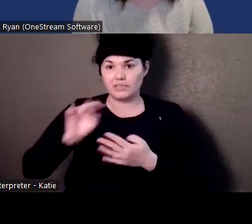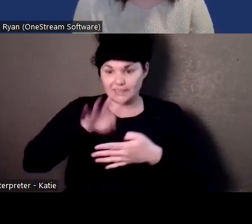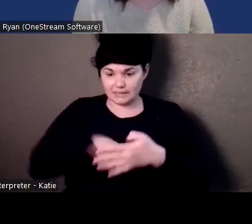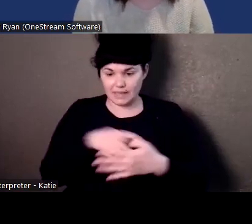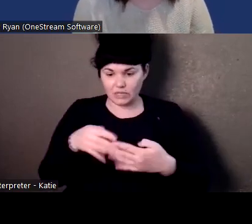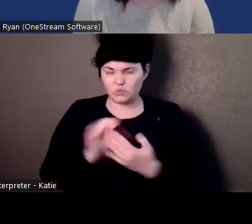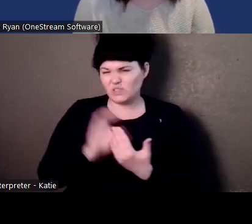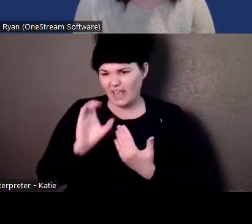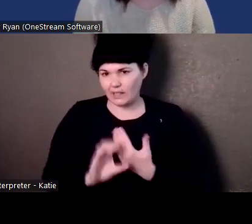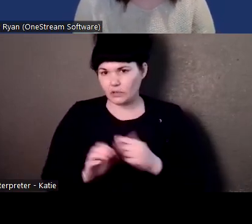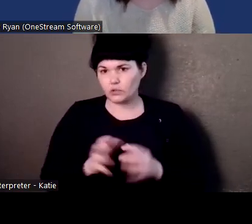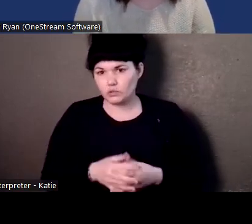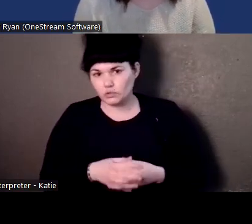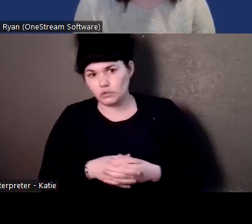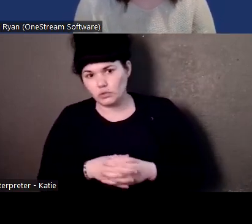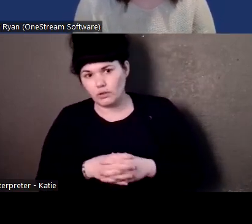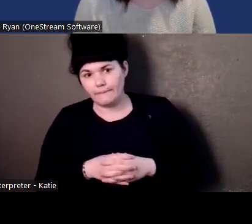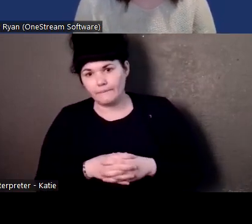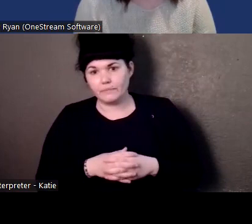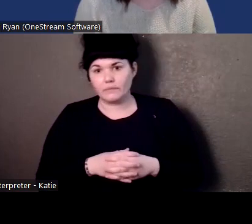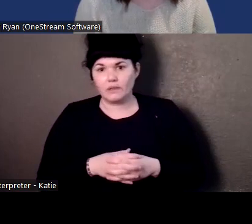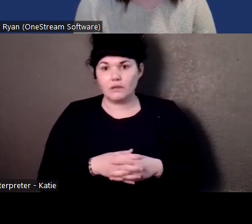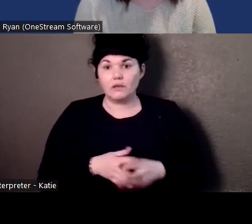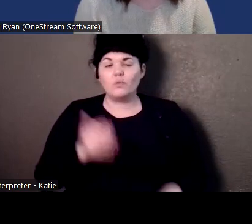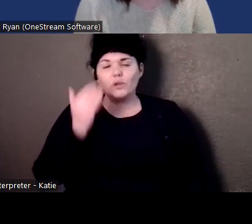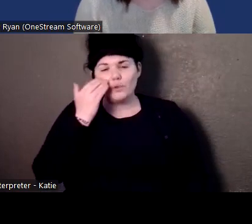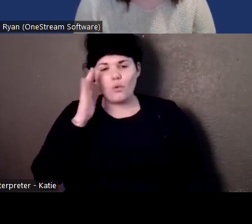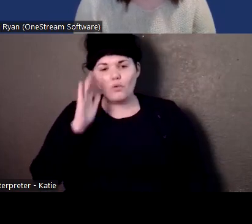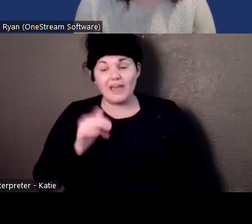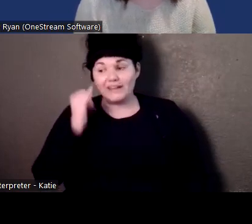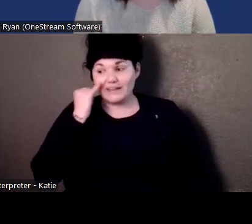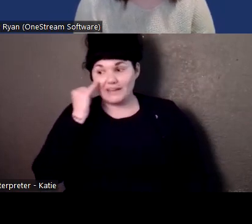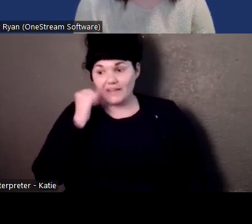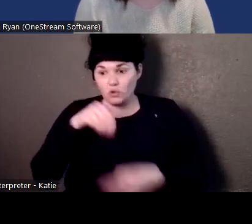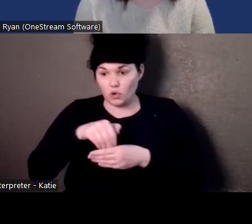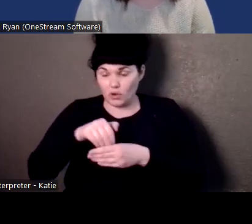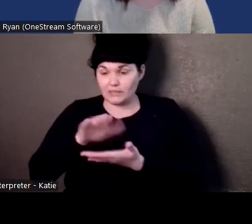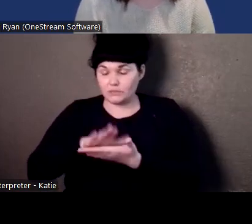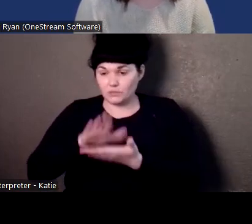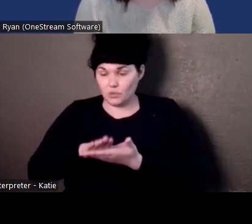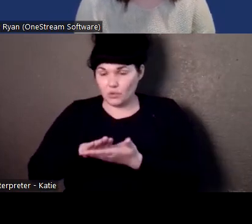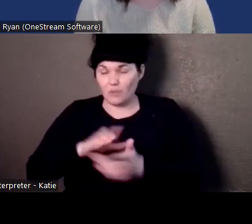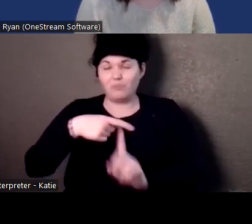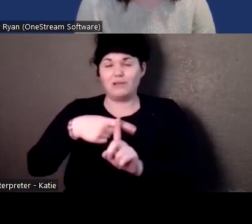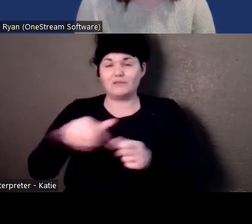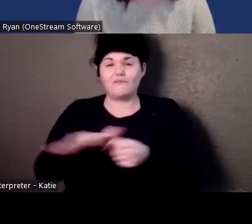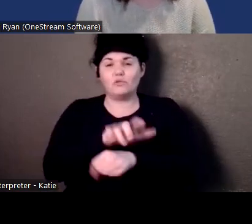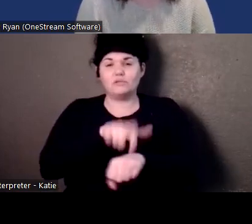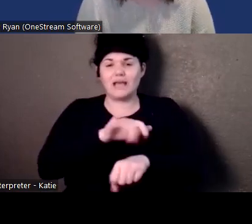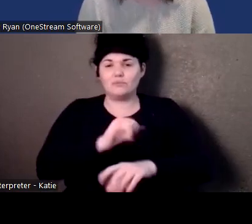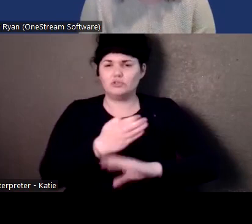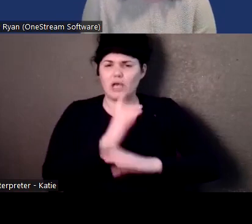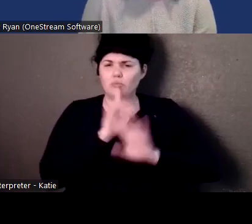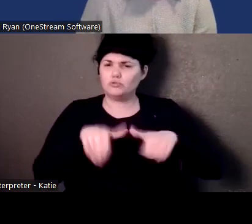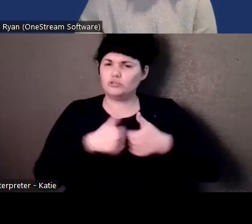schedules, and knowing that joining a full-time job while still being in school might be a little challenging. But we want